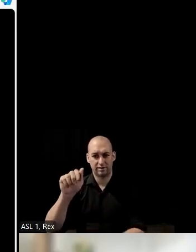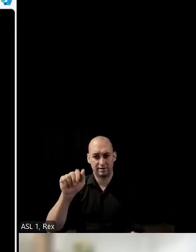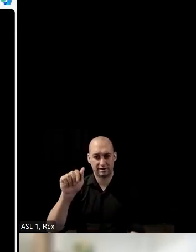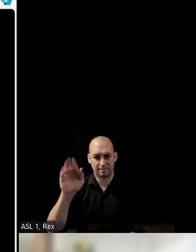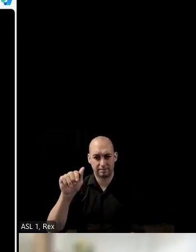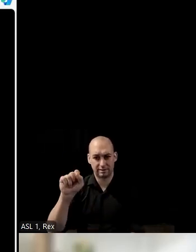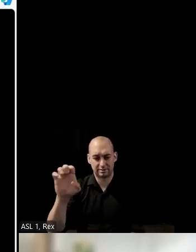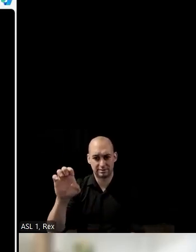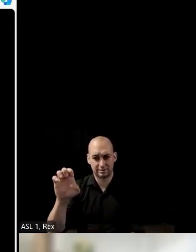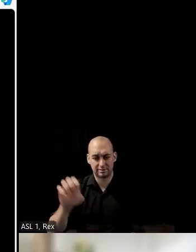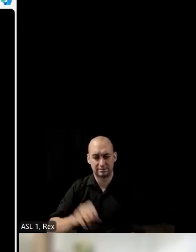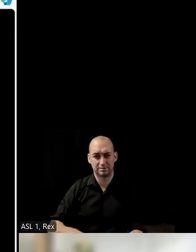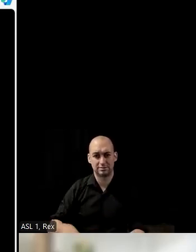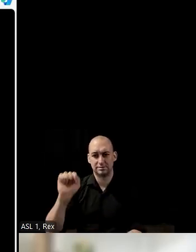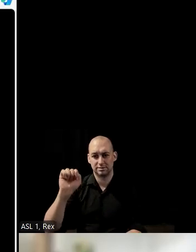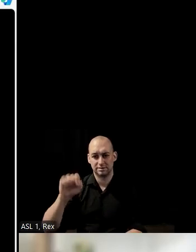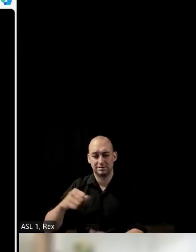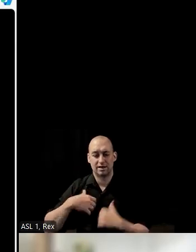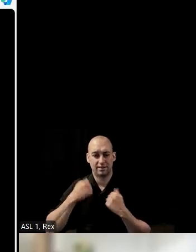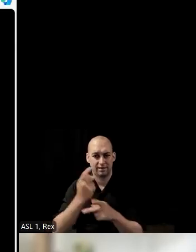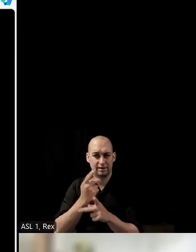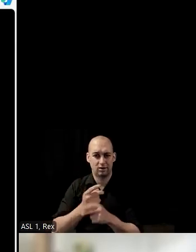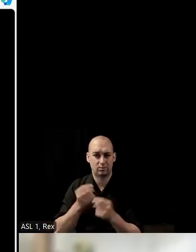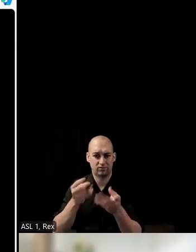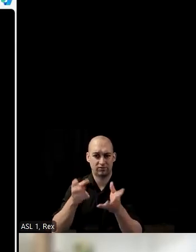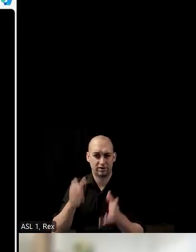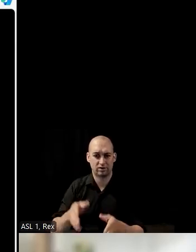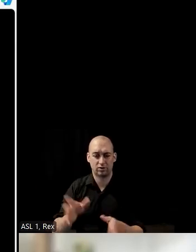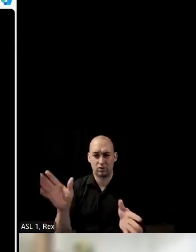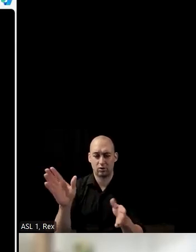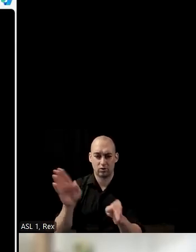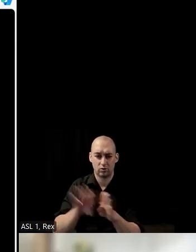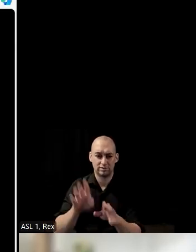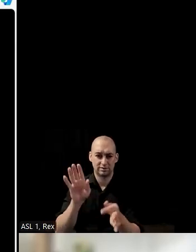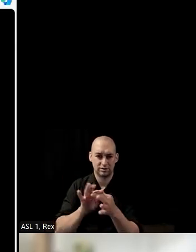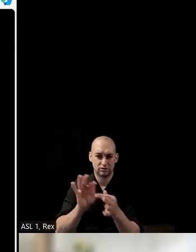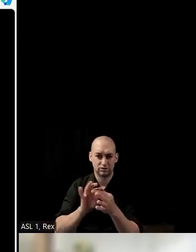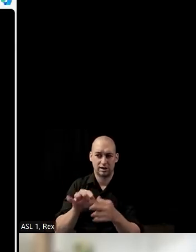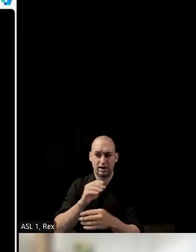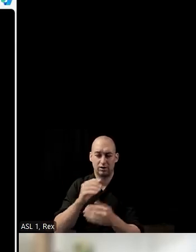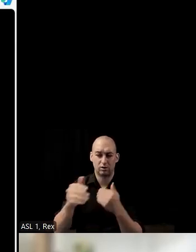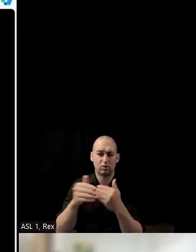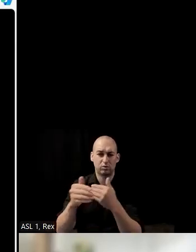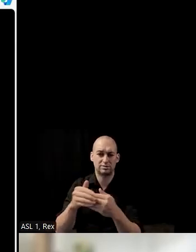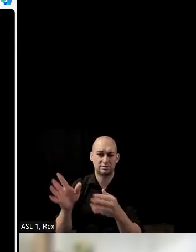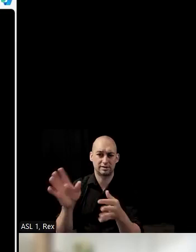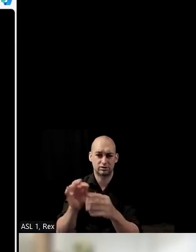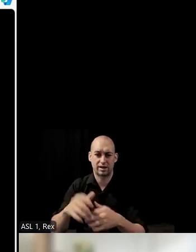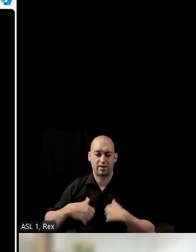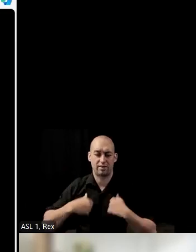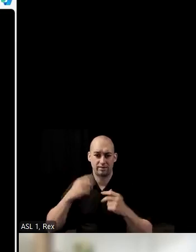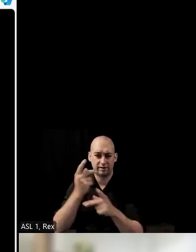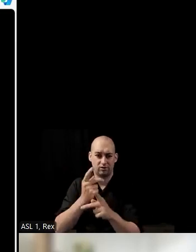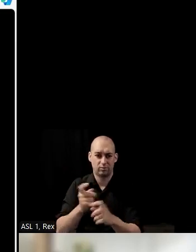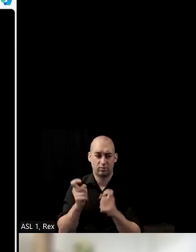healthcare providers for sites based in a health system, close connection to healthcare providers. In community-based model, our community health